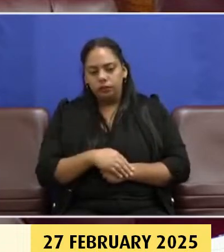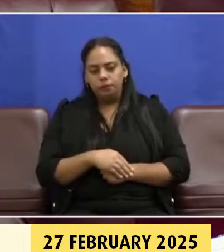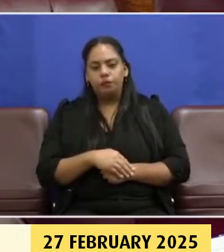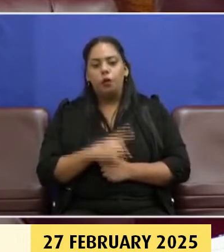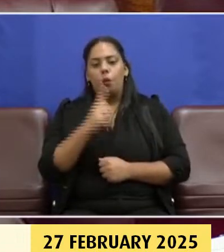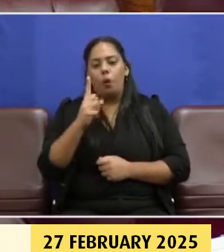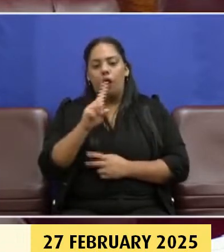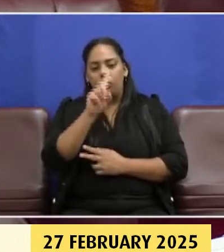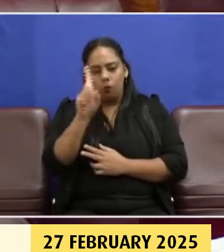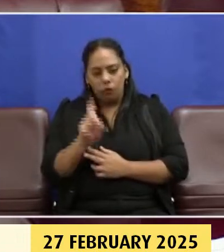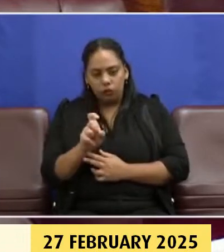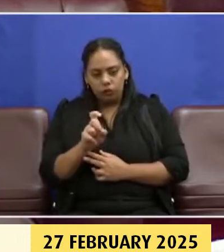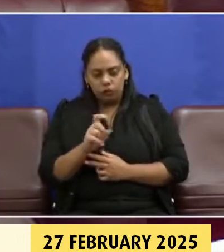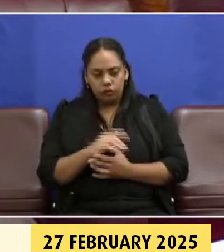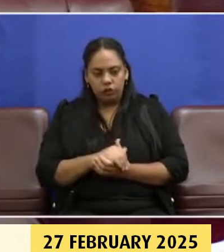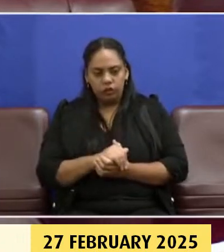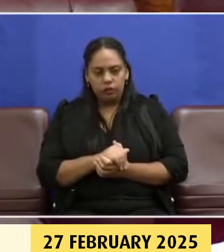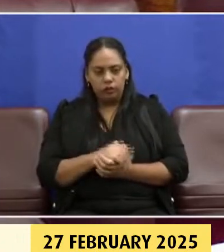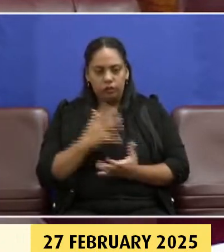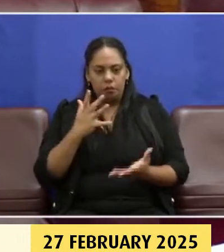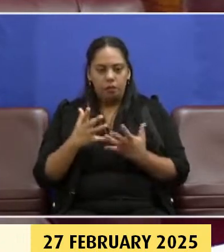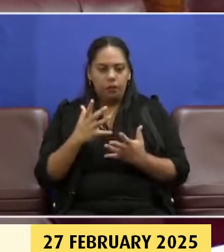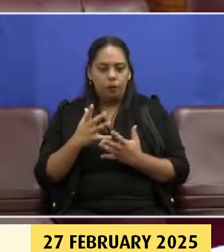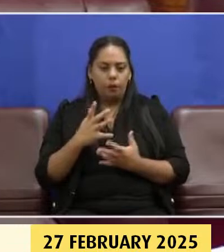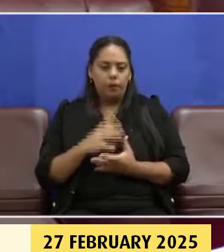According to the PFMA, and maybe you can